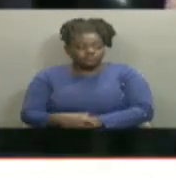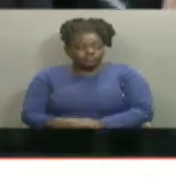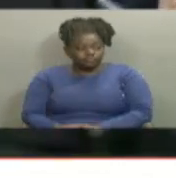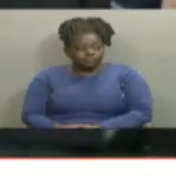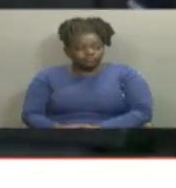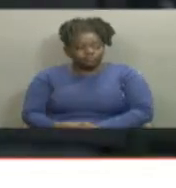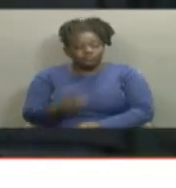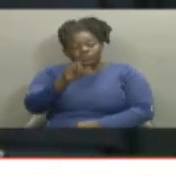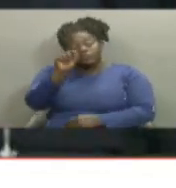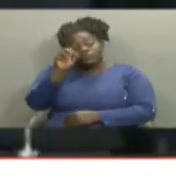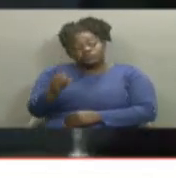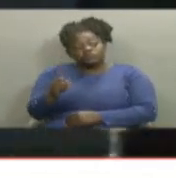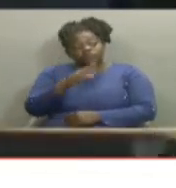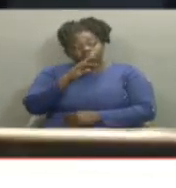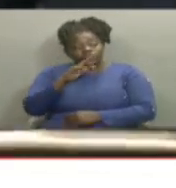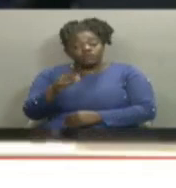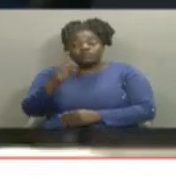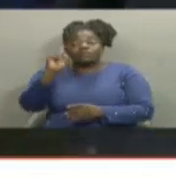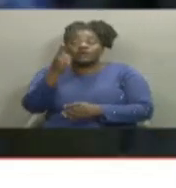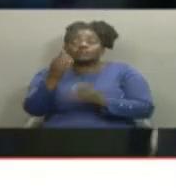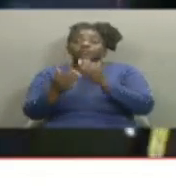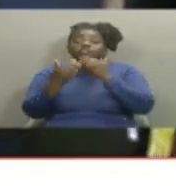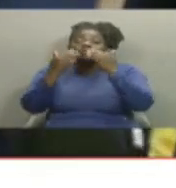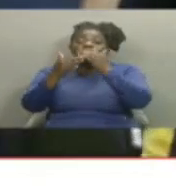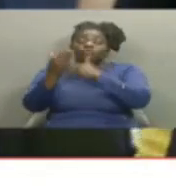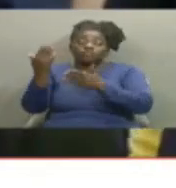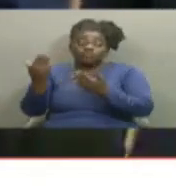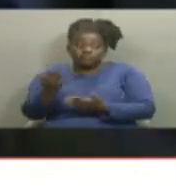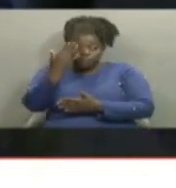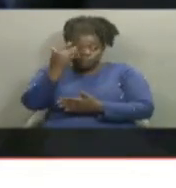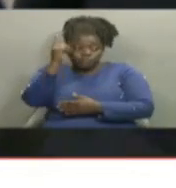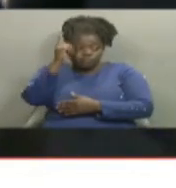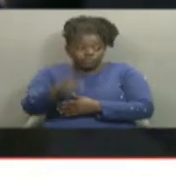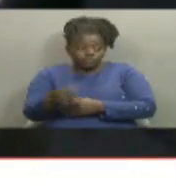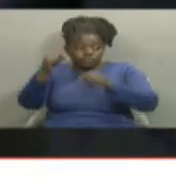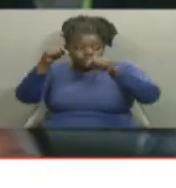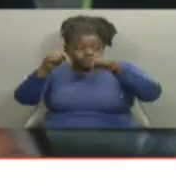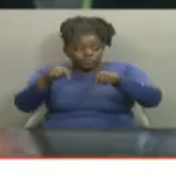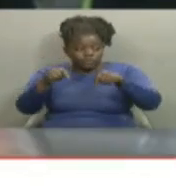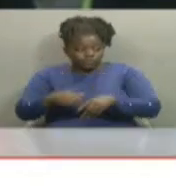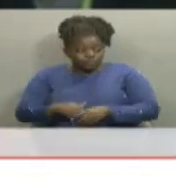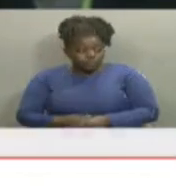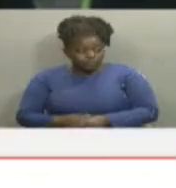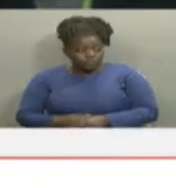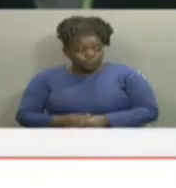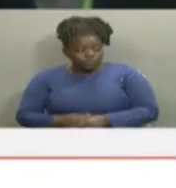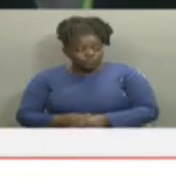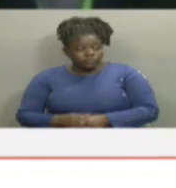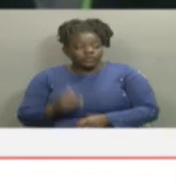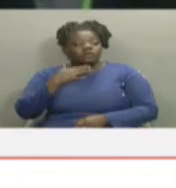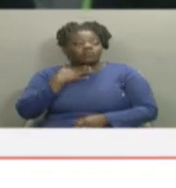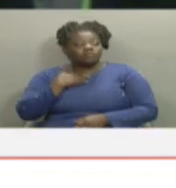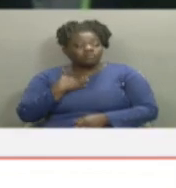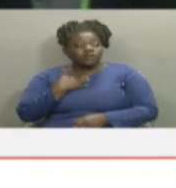Ye Ruto mu kwogera kwe asoose kwebaza Katonda okubasobozesa okutuuka ku lunaku olwaleero. And I want to, in a